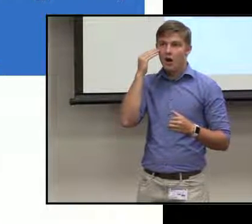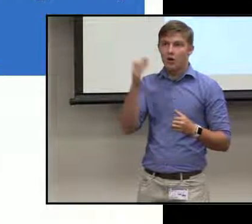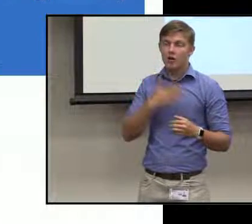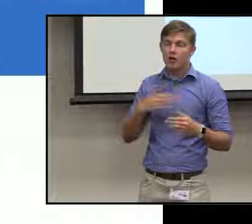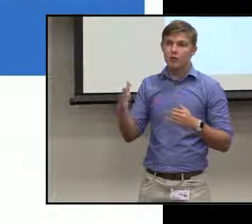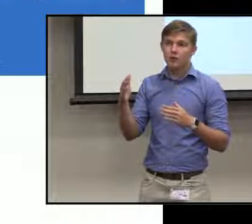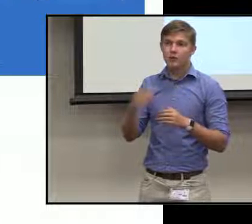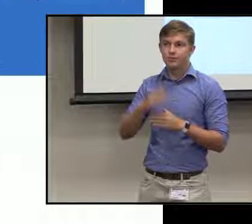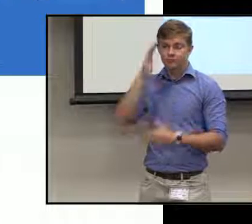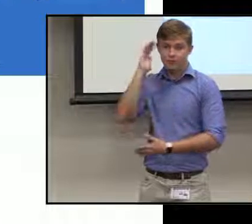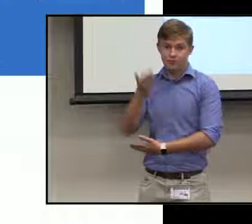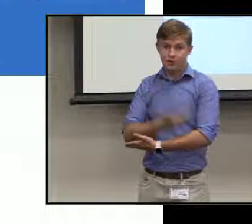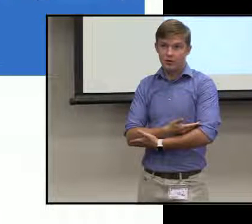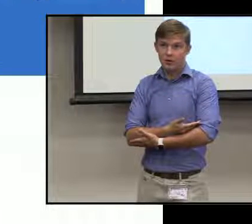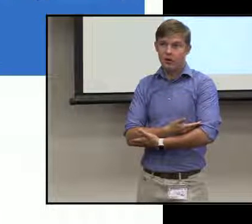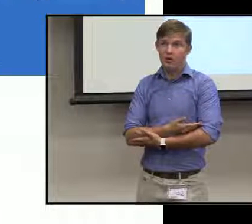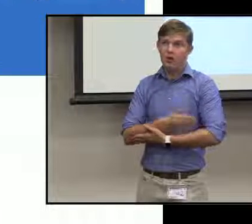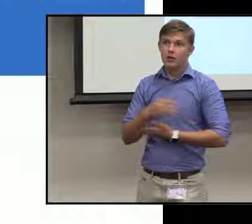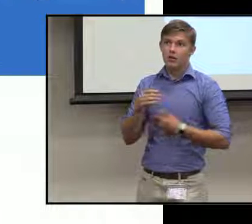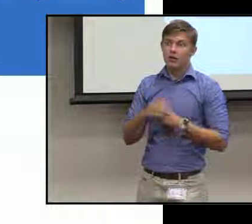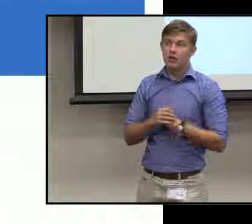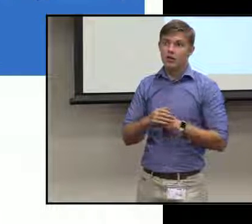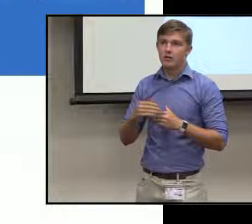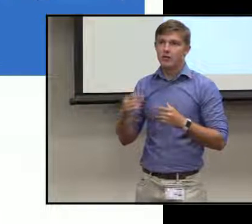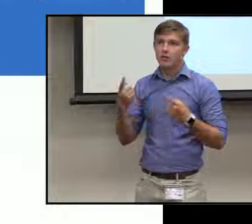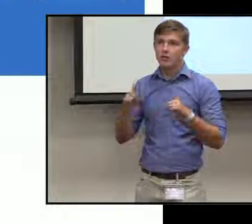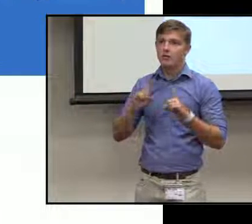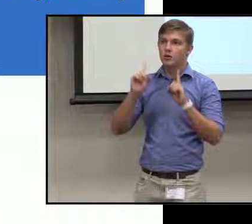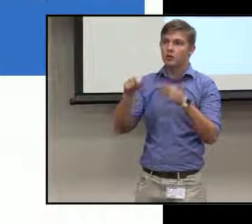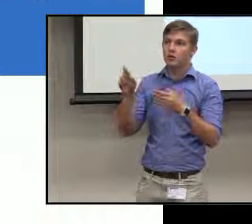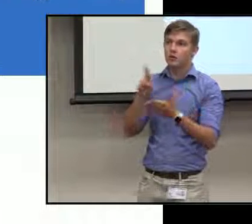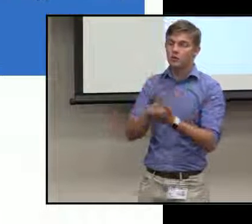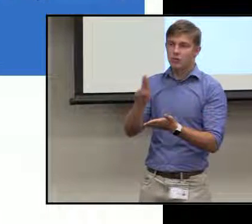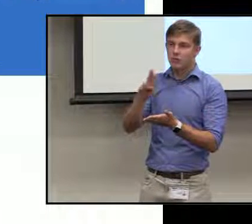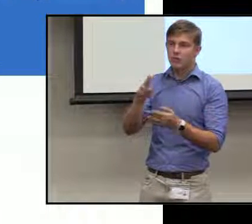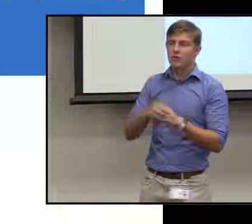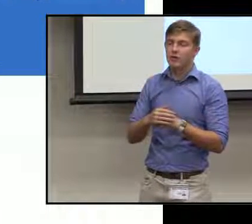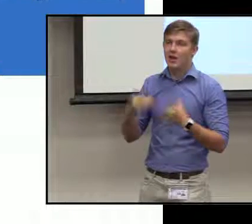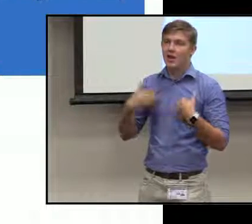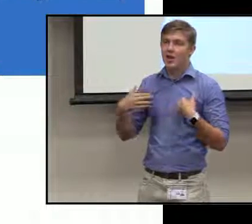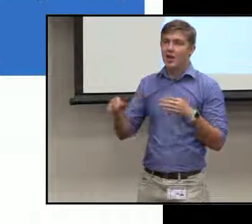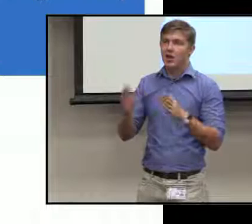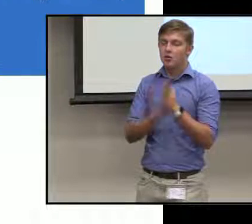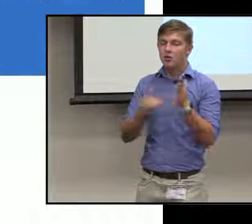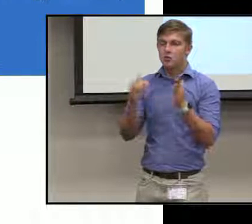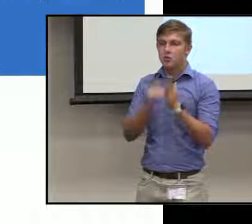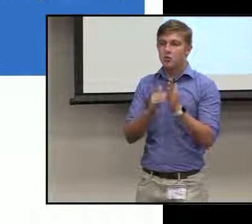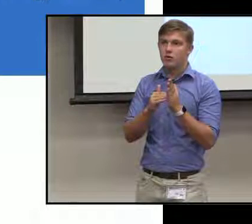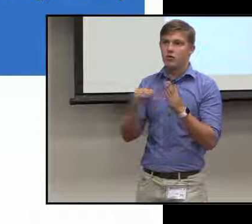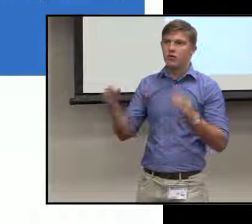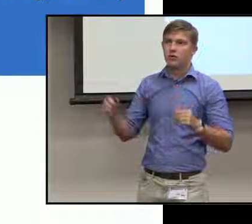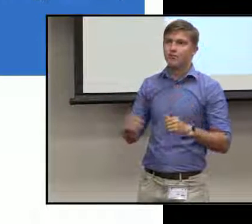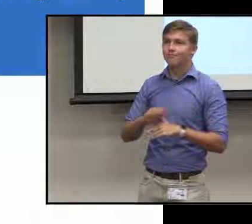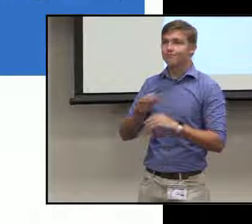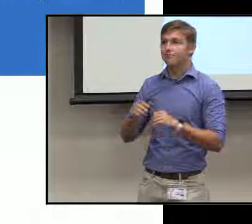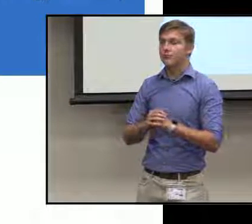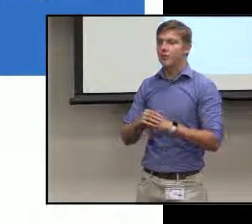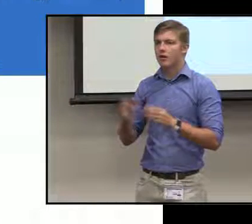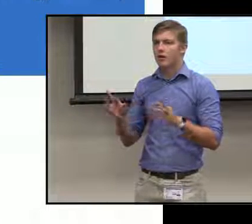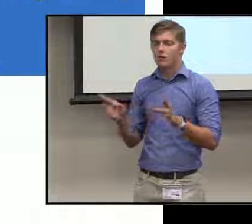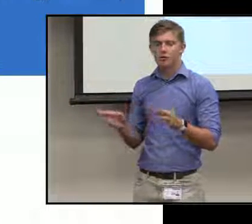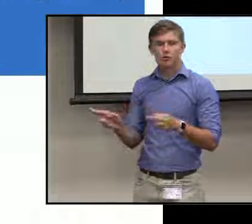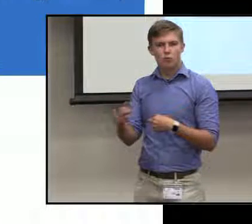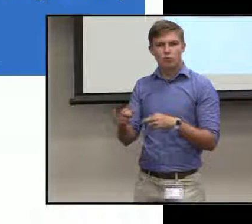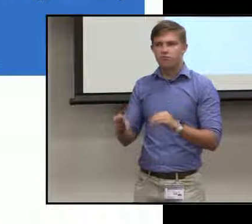from New Zealand, had New Zealand stuff all over his college dorm room. And he did in his office when he was working